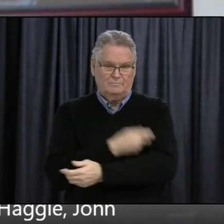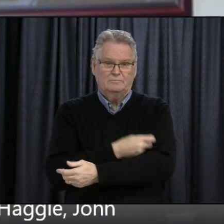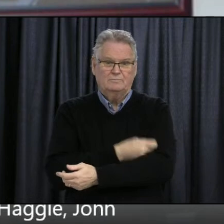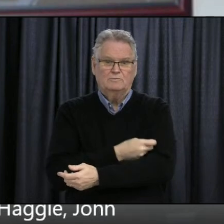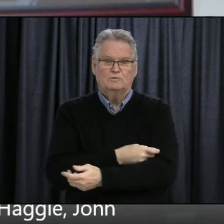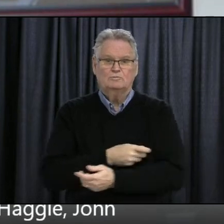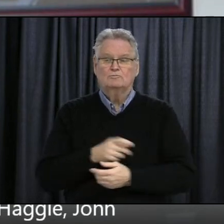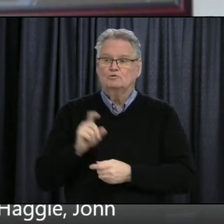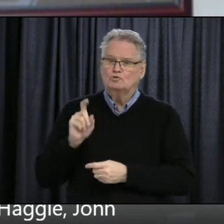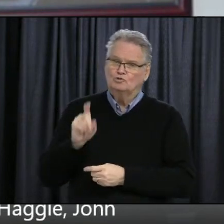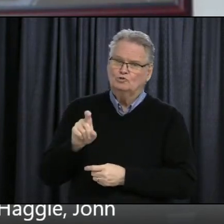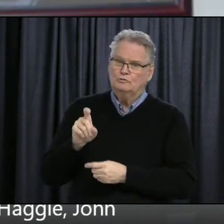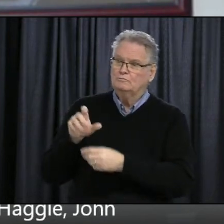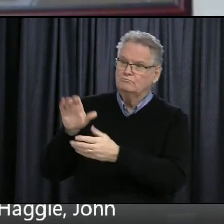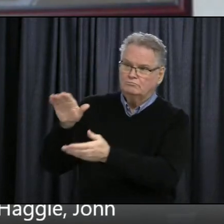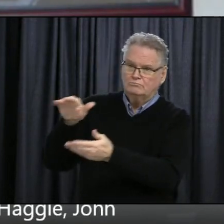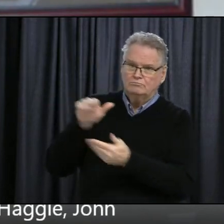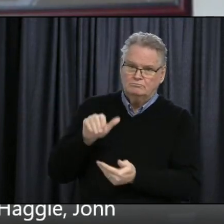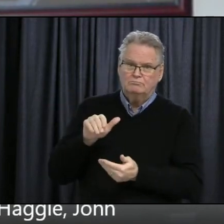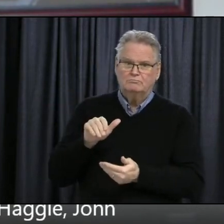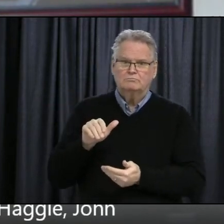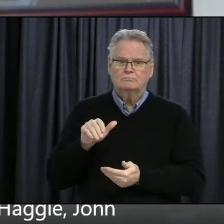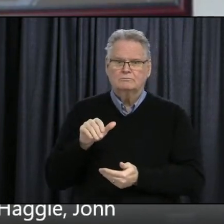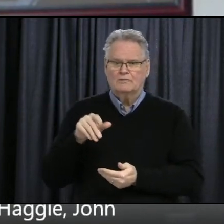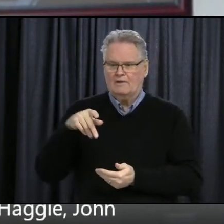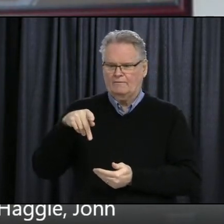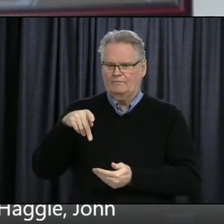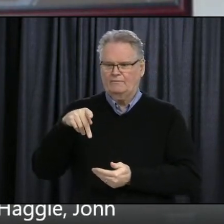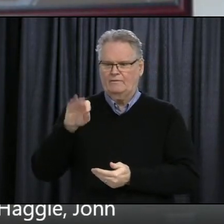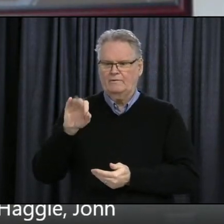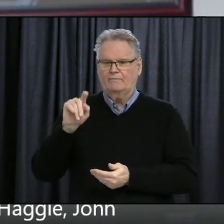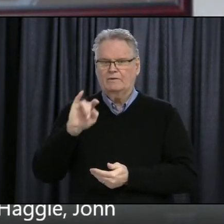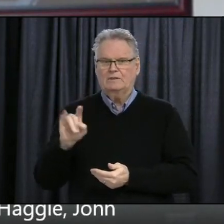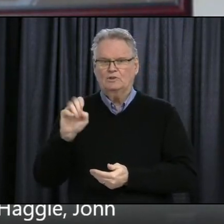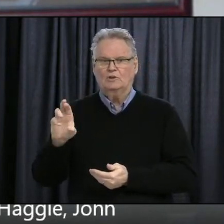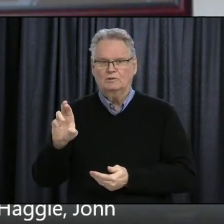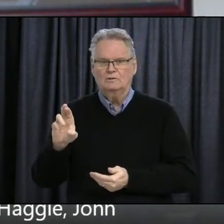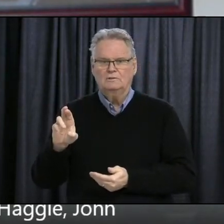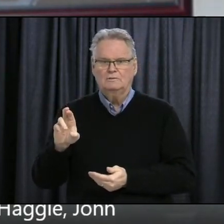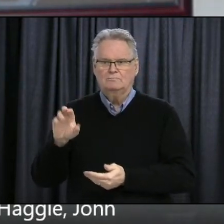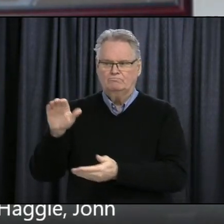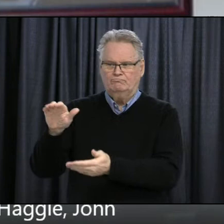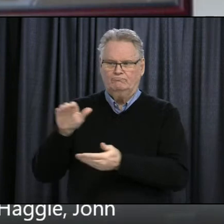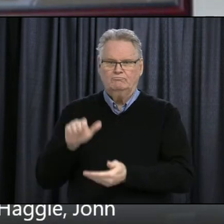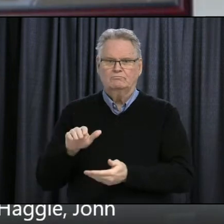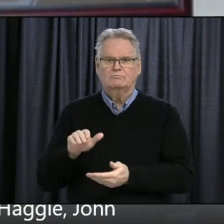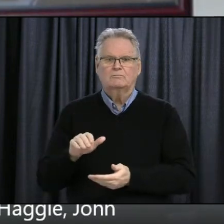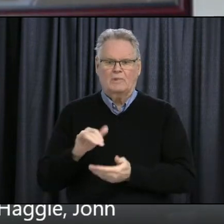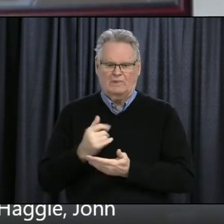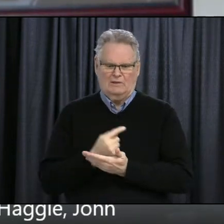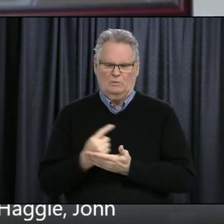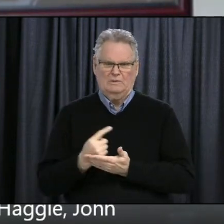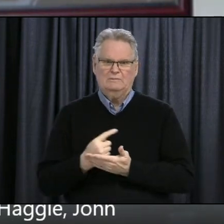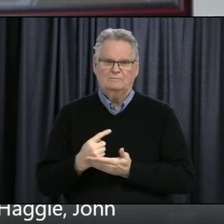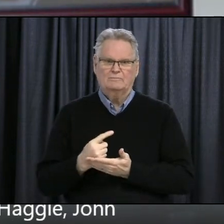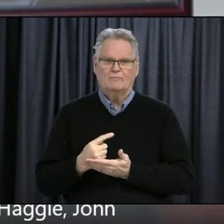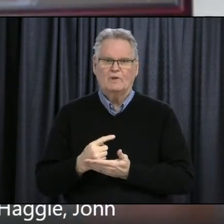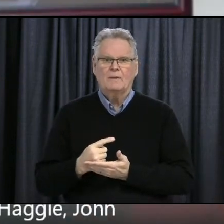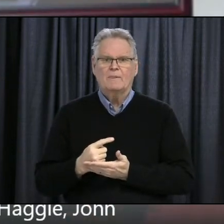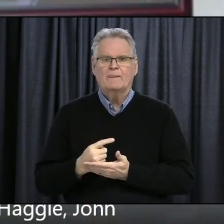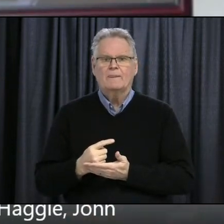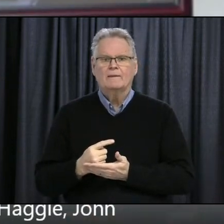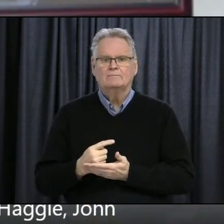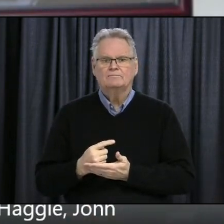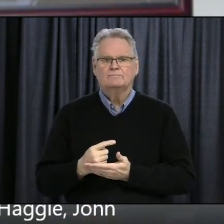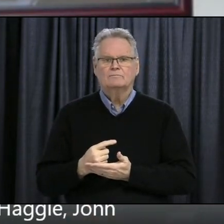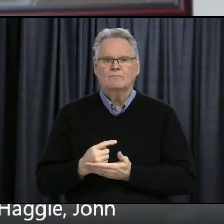which will then feed into those high-risk groups. Once they are complete, it is the aim of public health,